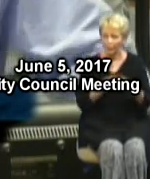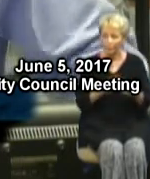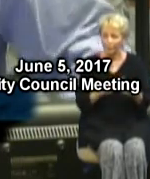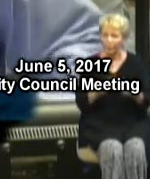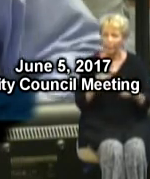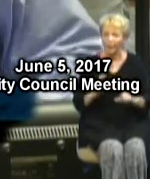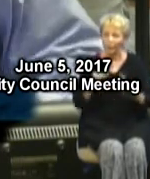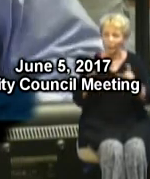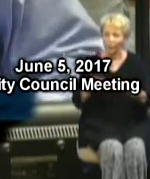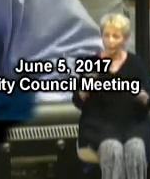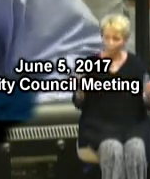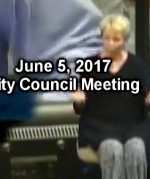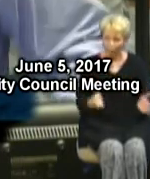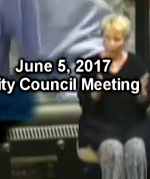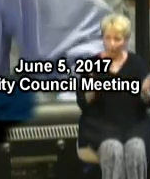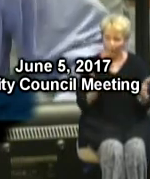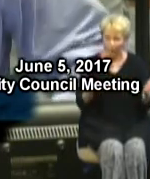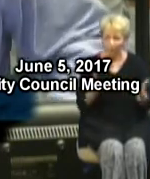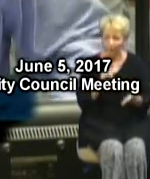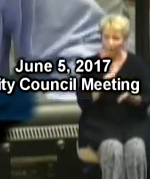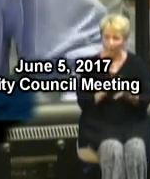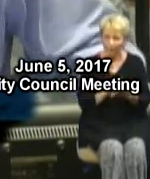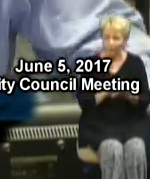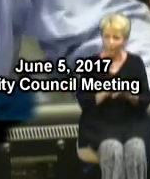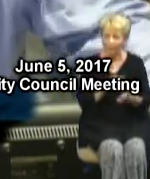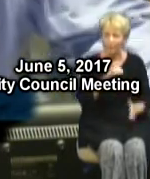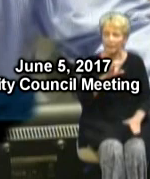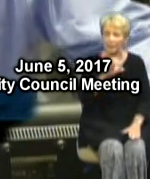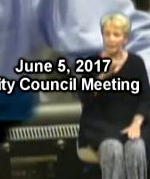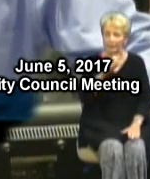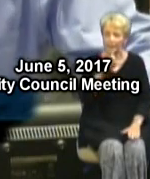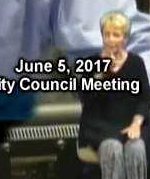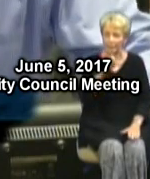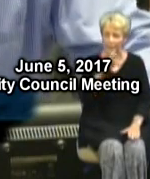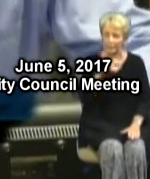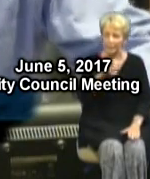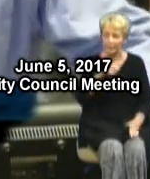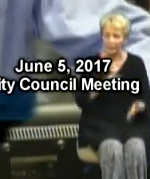Grant encouragement and enablement to Ms. Sandy as she presents the